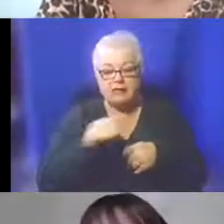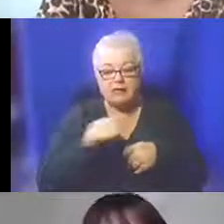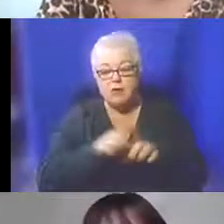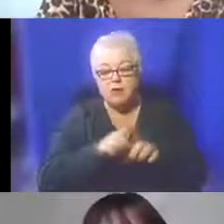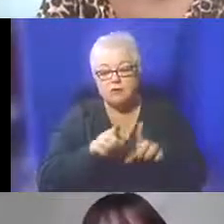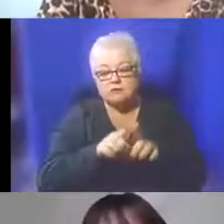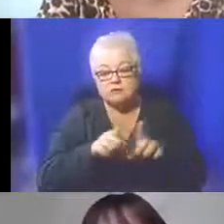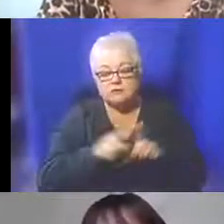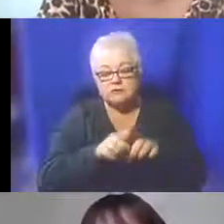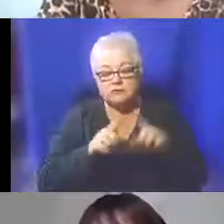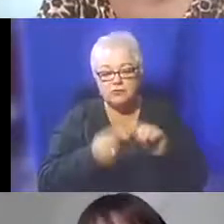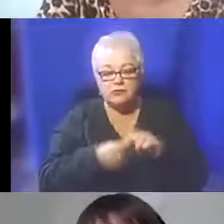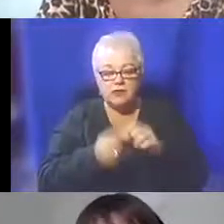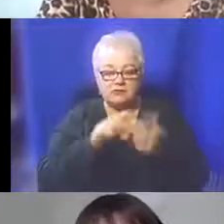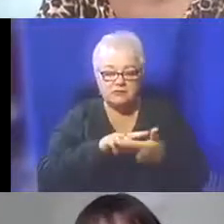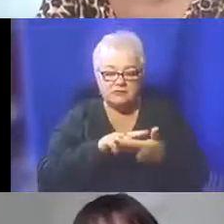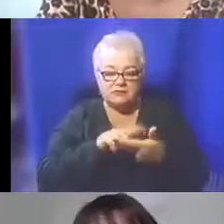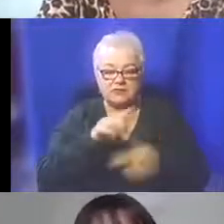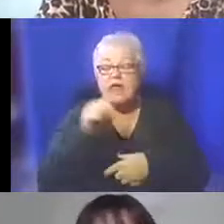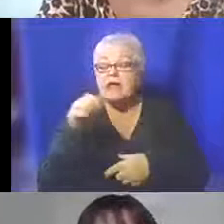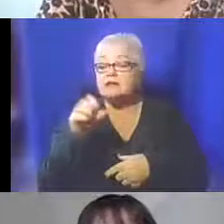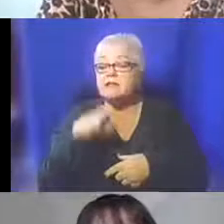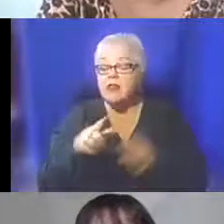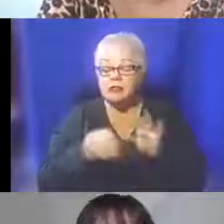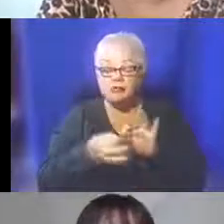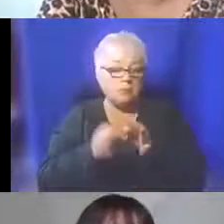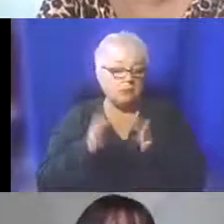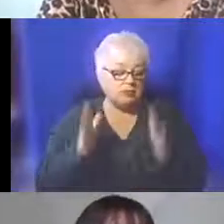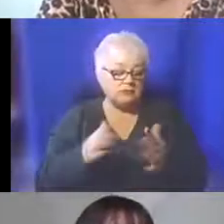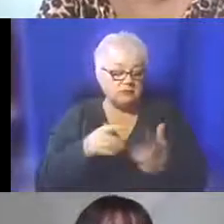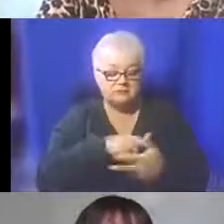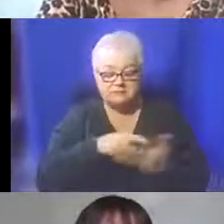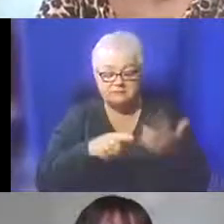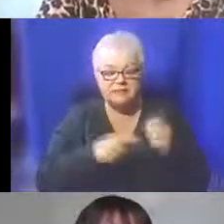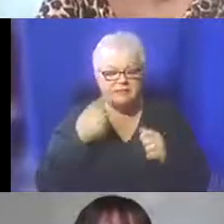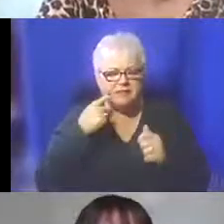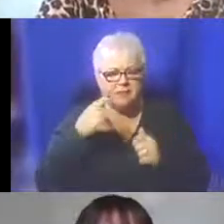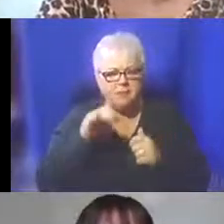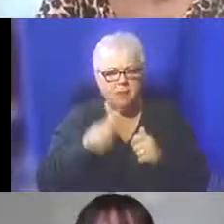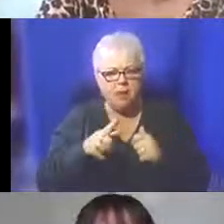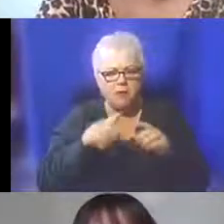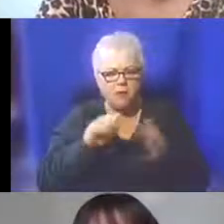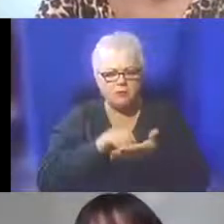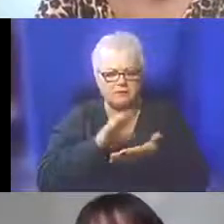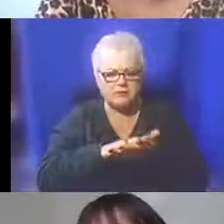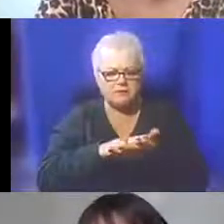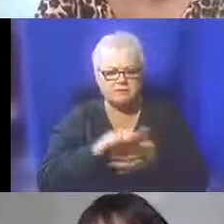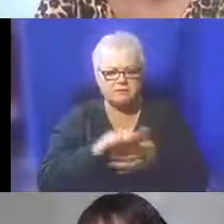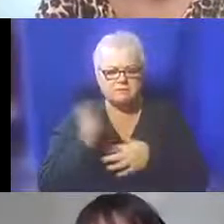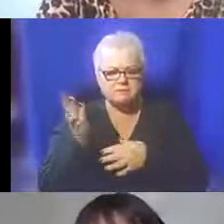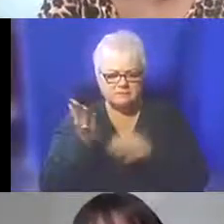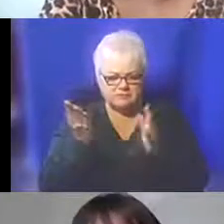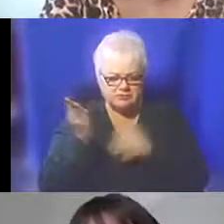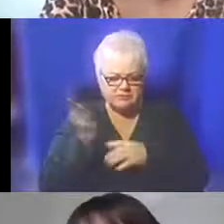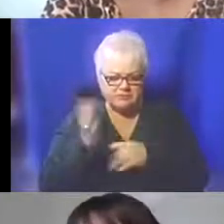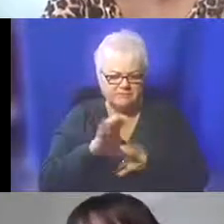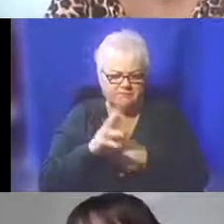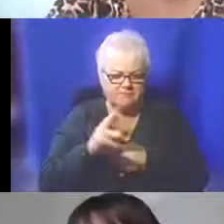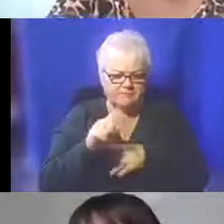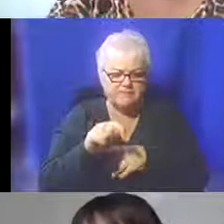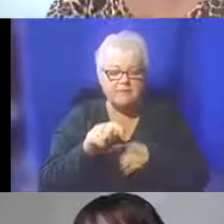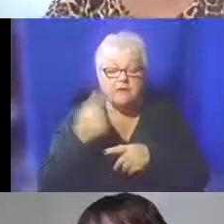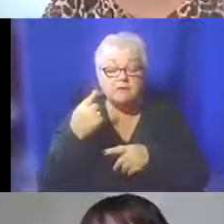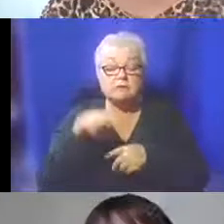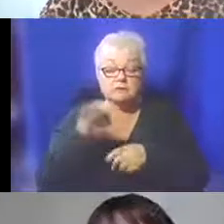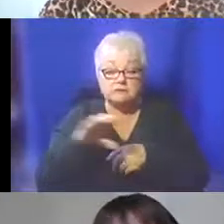Spanish translation and ASL interpreters. I believe Paul put in the chat the link for closed captioning as well for folks that would like